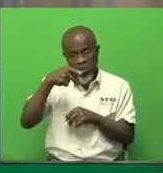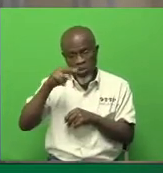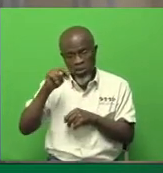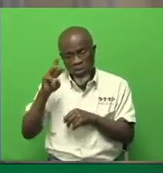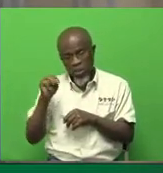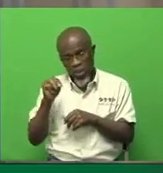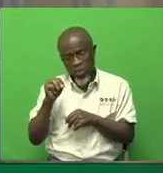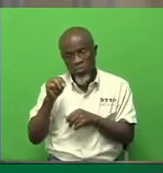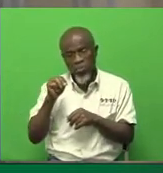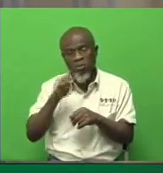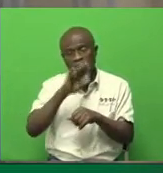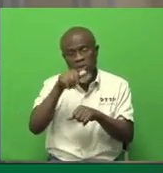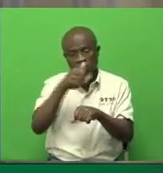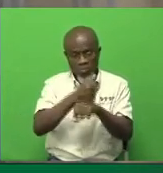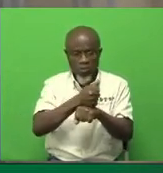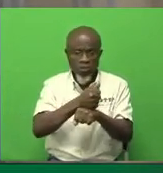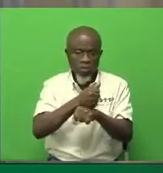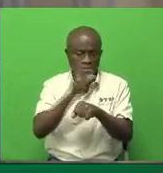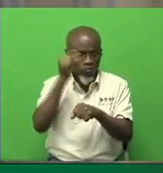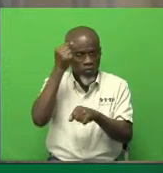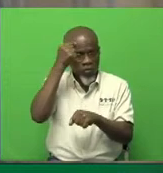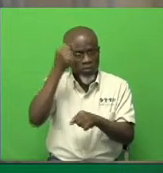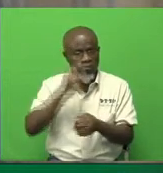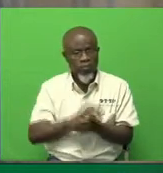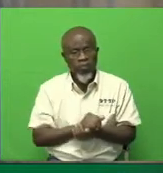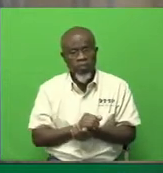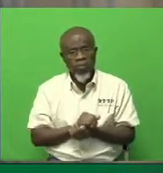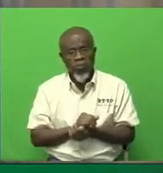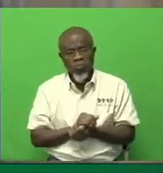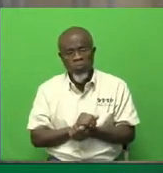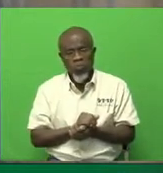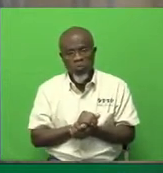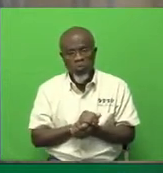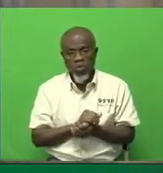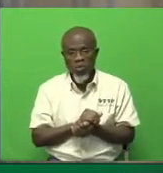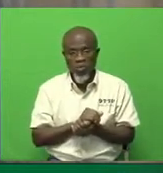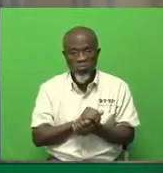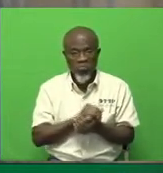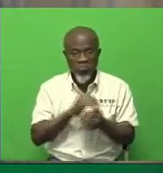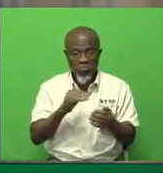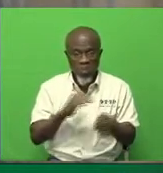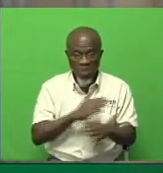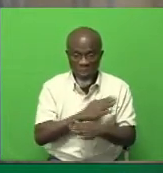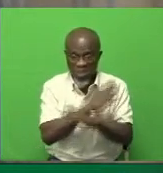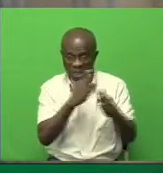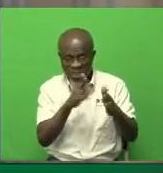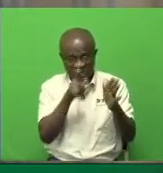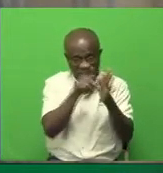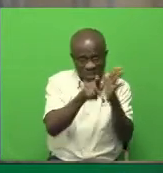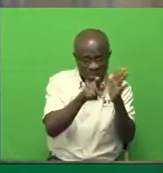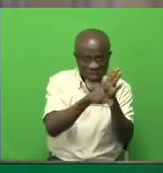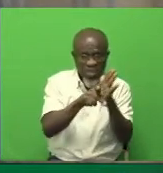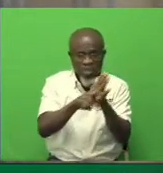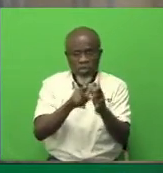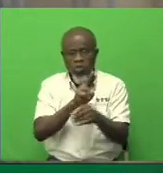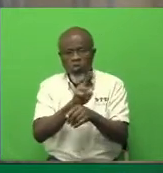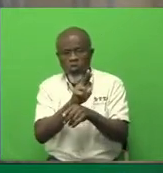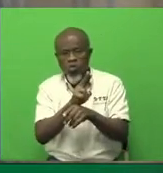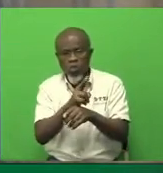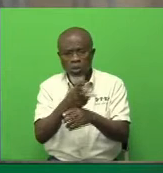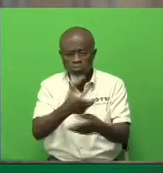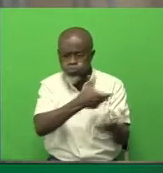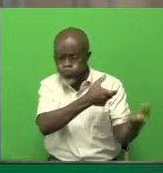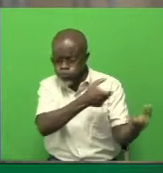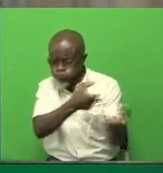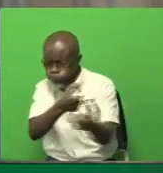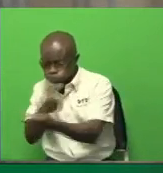at over 442. daylight killings and drive-by shootings using high powered weapons around the